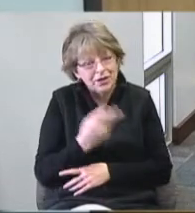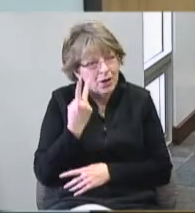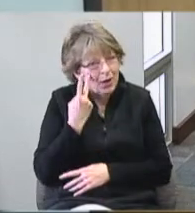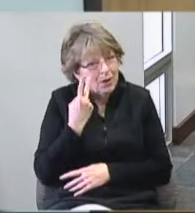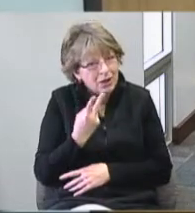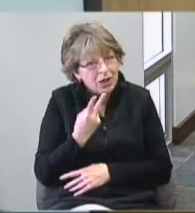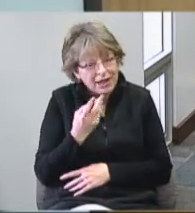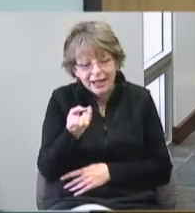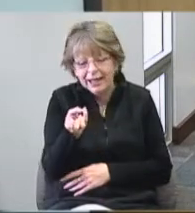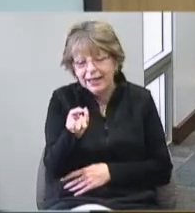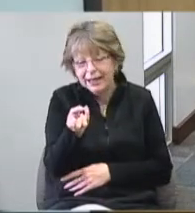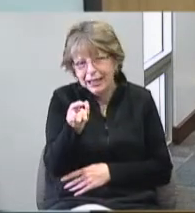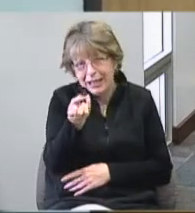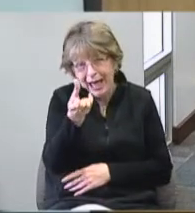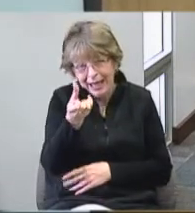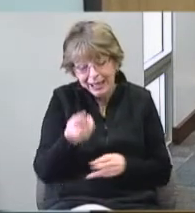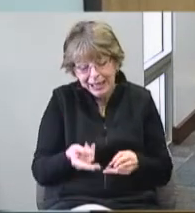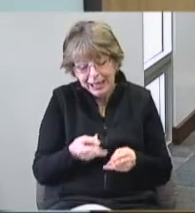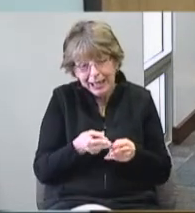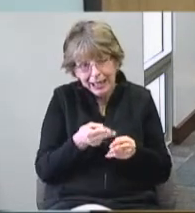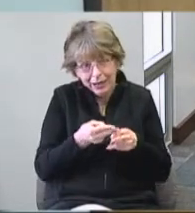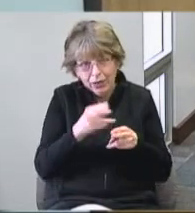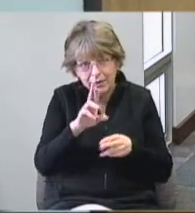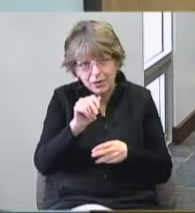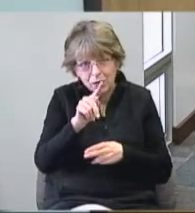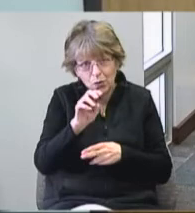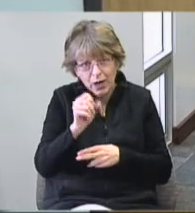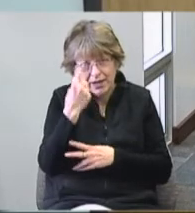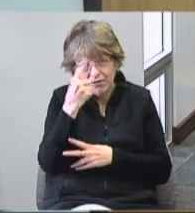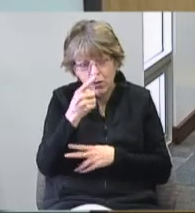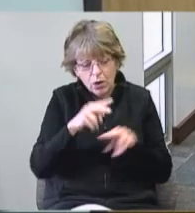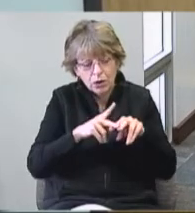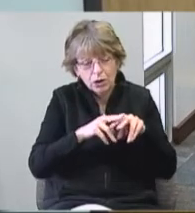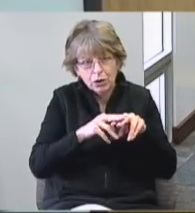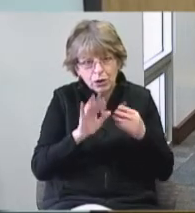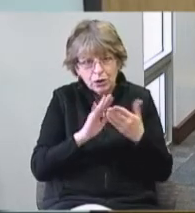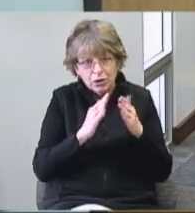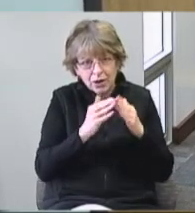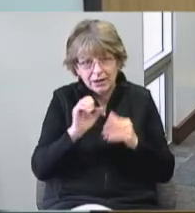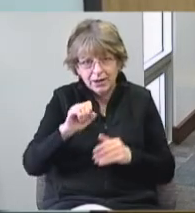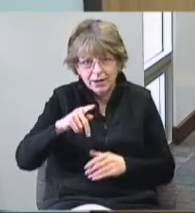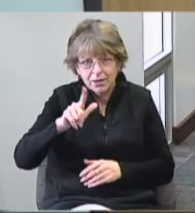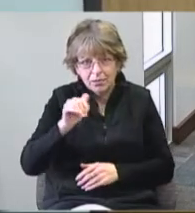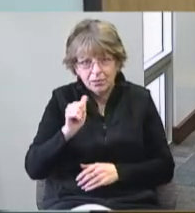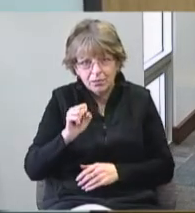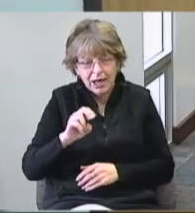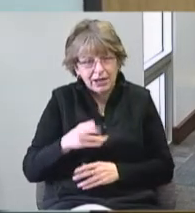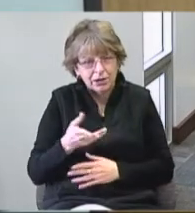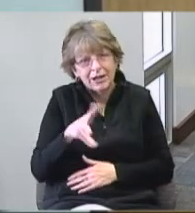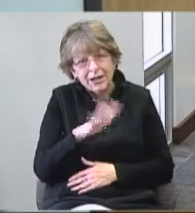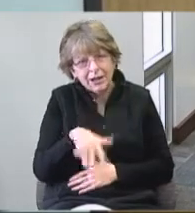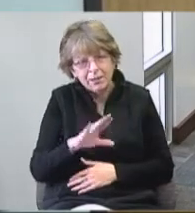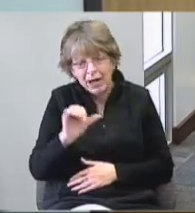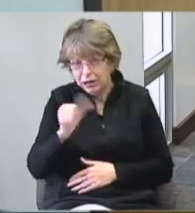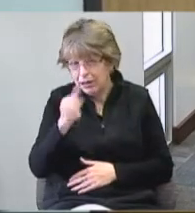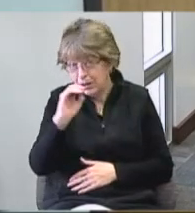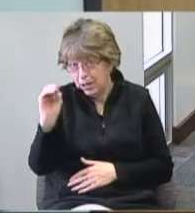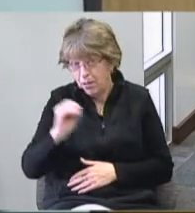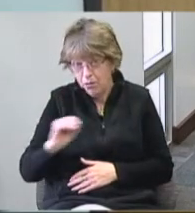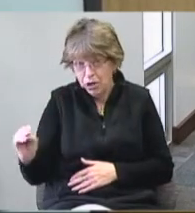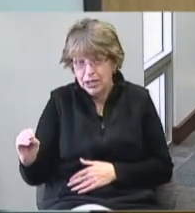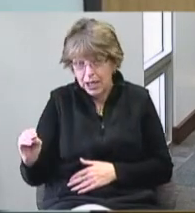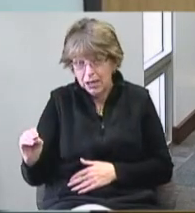slight increase in the rates for Salt City Splash. It comes to about a 10% increase across the